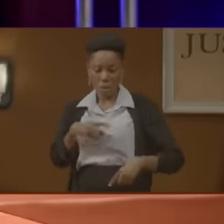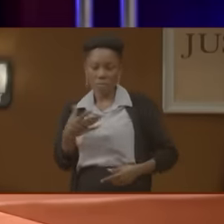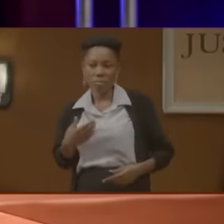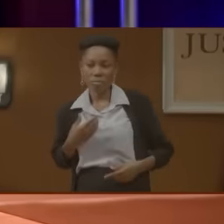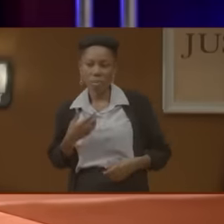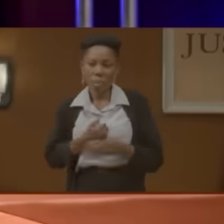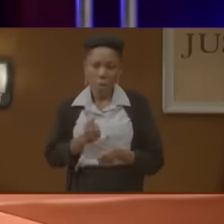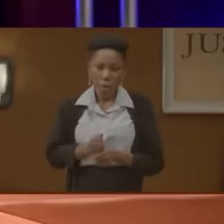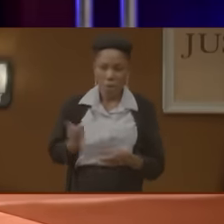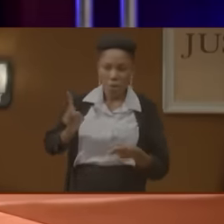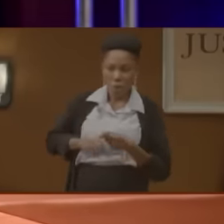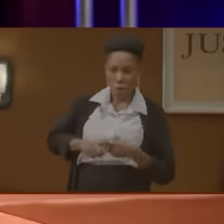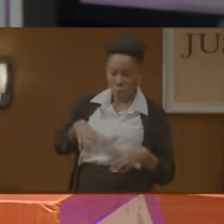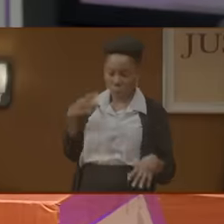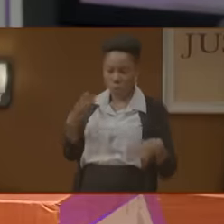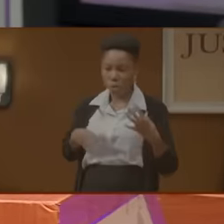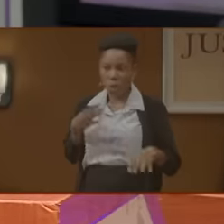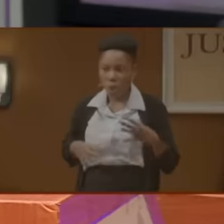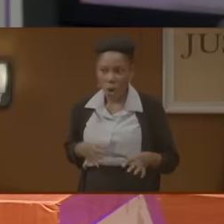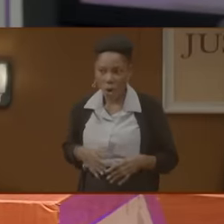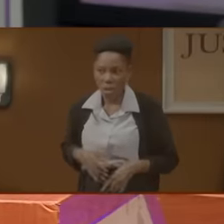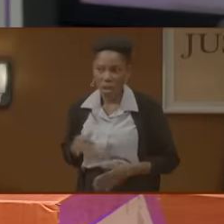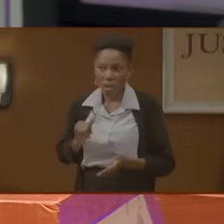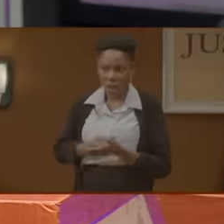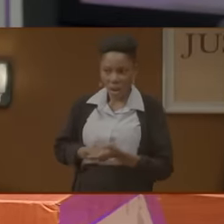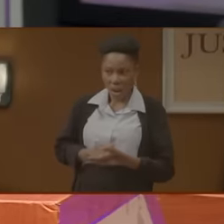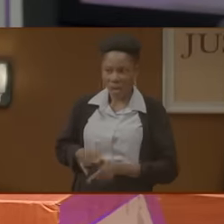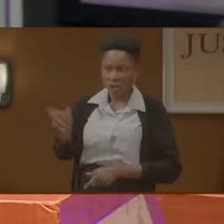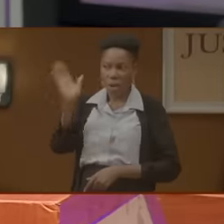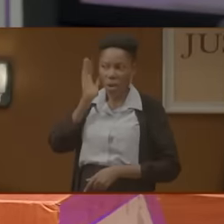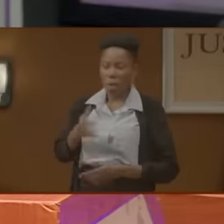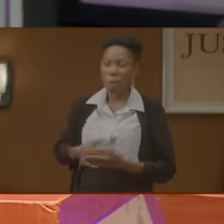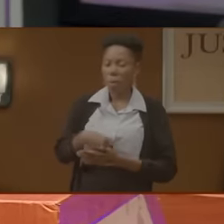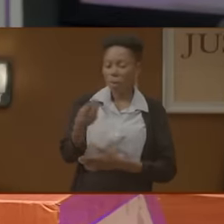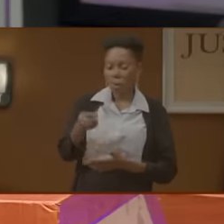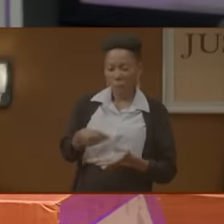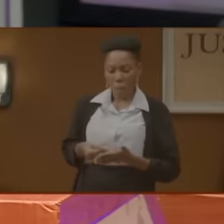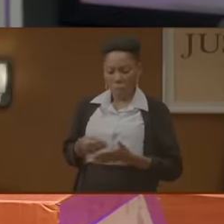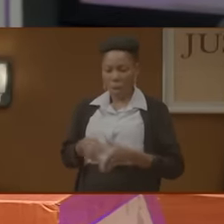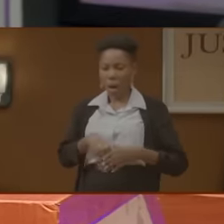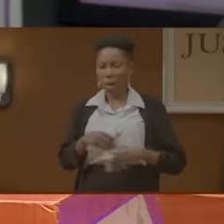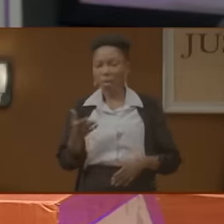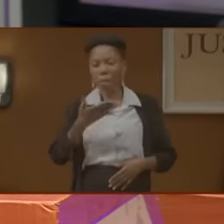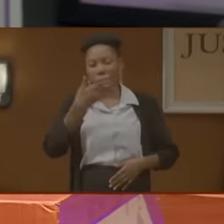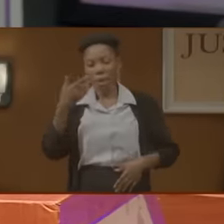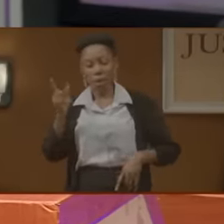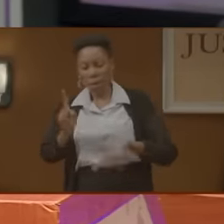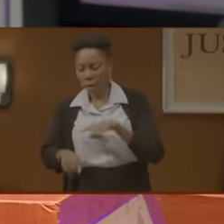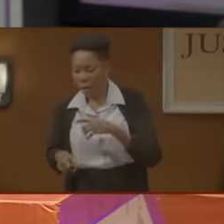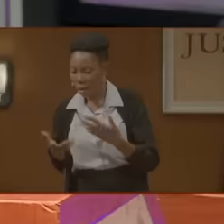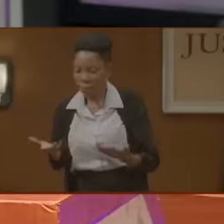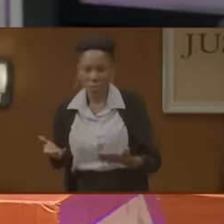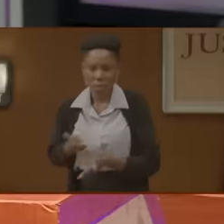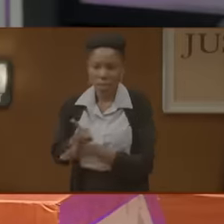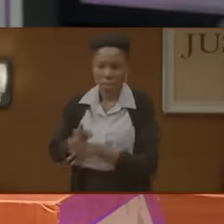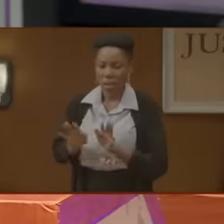he's ready to face firing squad. He can waste the money outside rather than spending it on the children. And I told him, I said, if you correspond